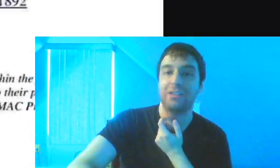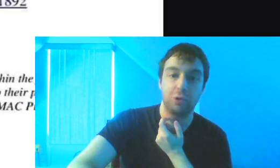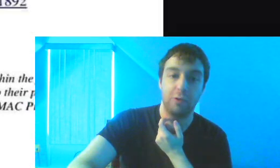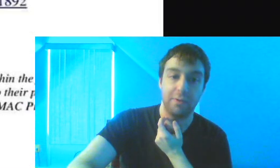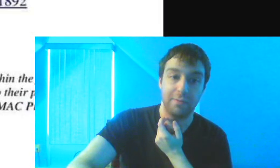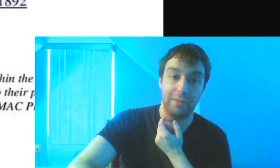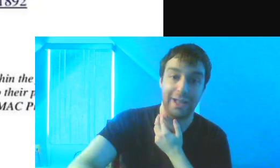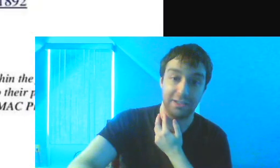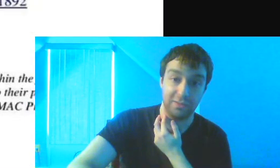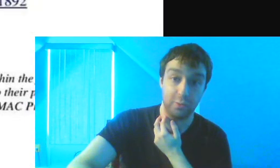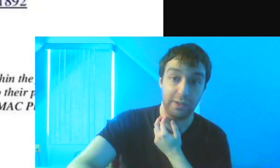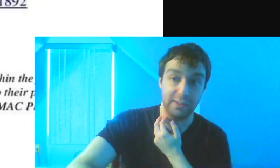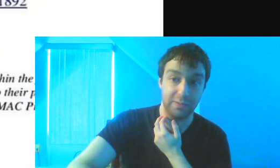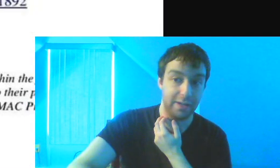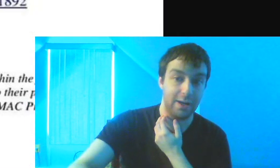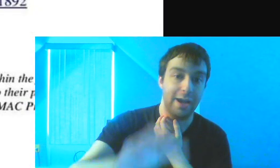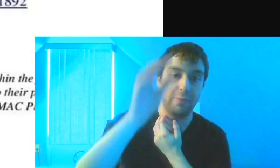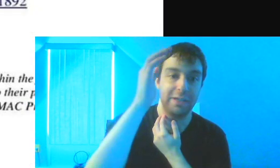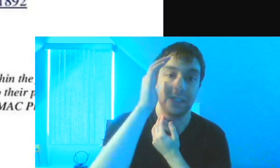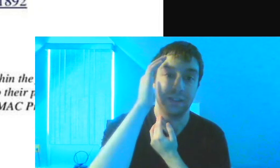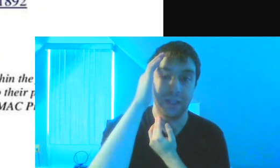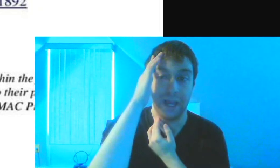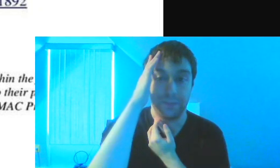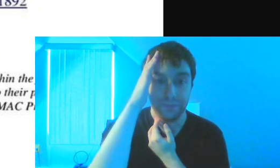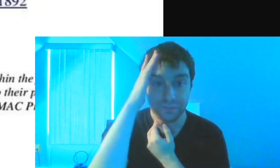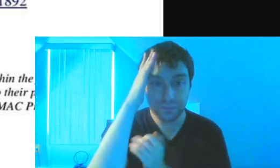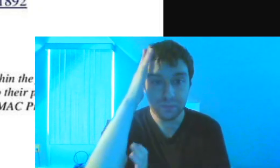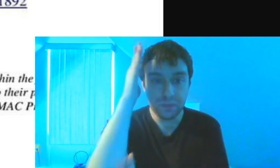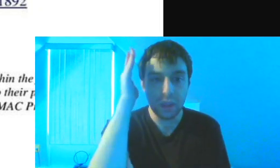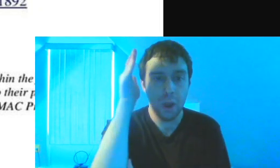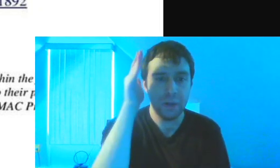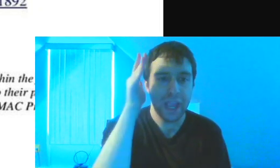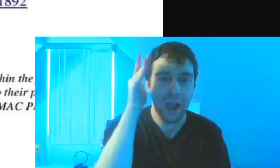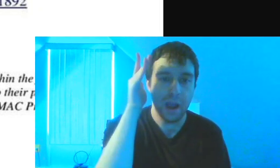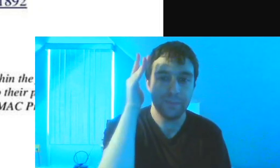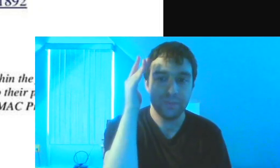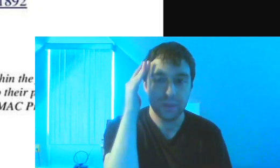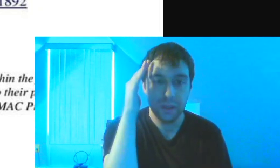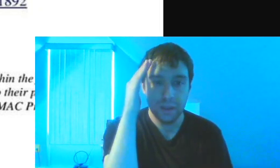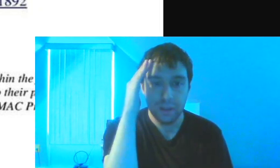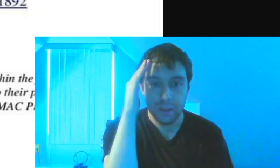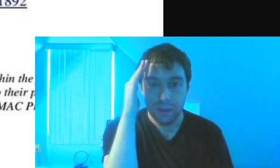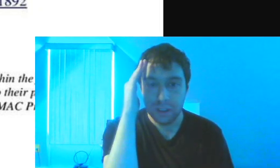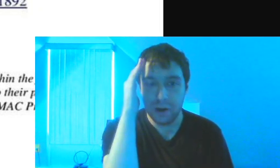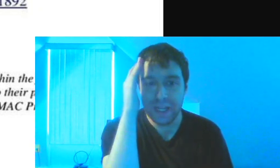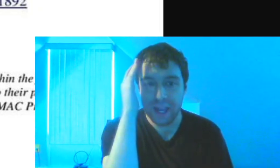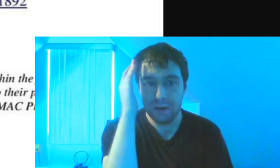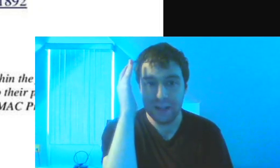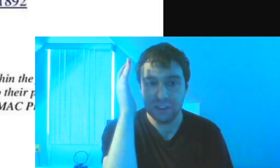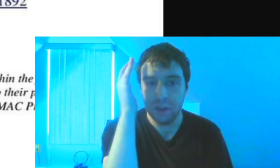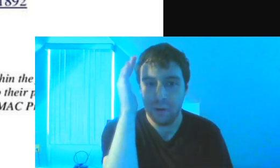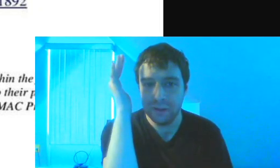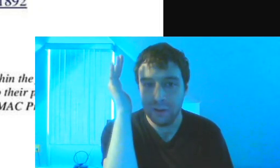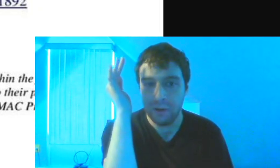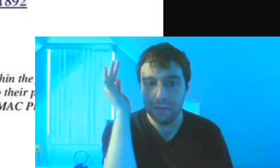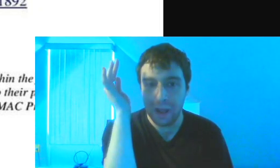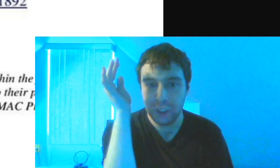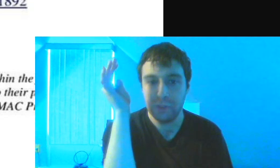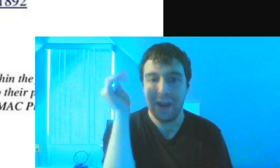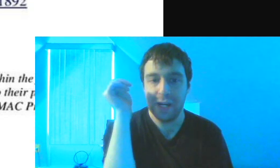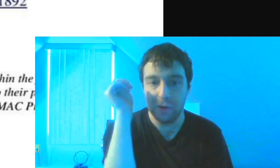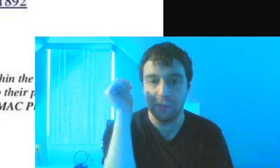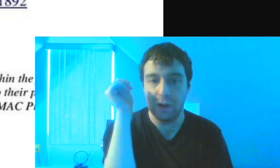these non-corona related stories, but I don't want to get into that. Okay, cardiac arrest. No